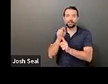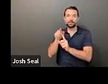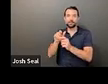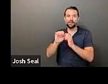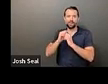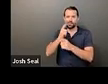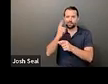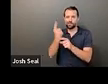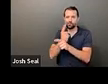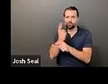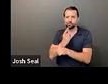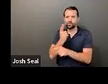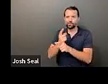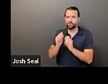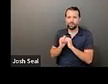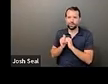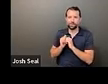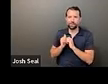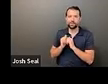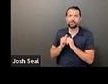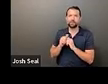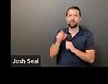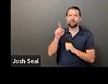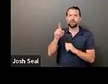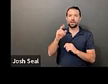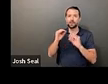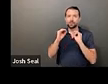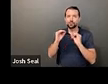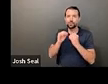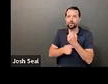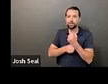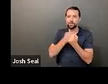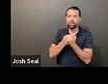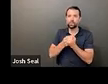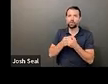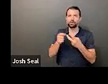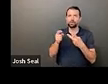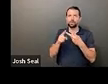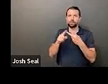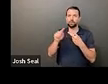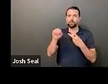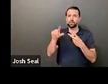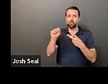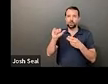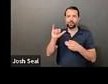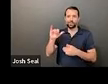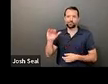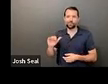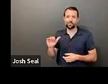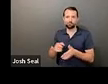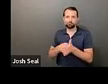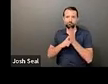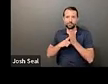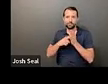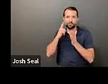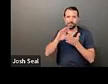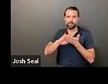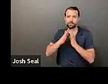be teaching supports and tools included for the student to be successful in the general education, special